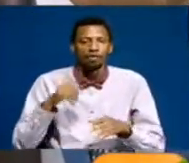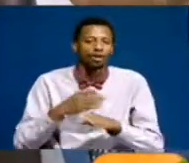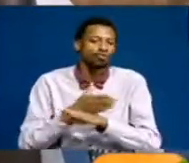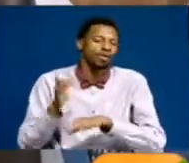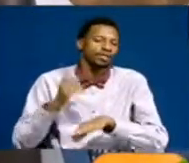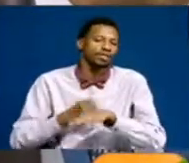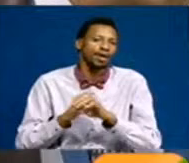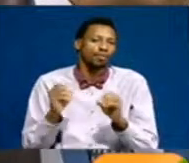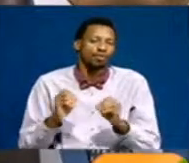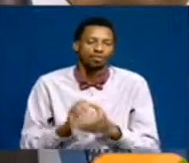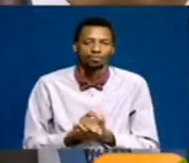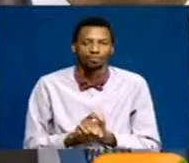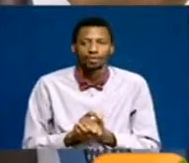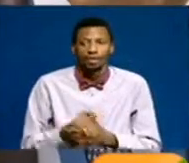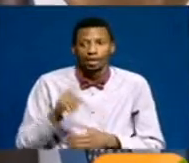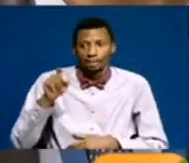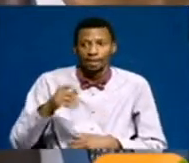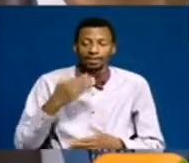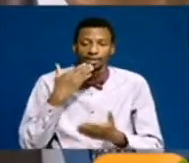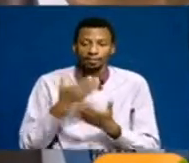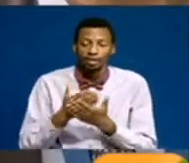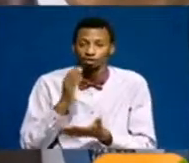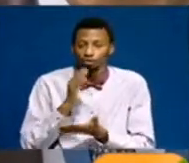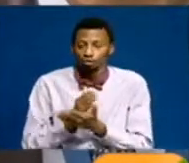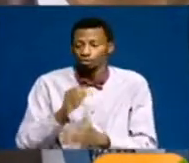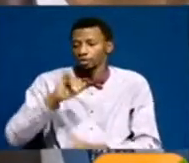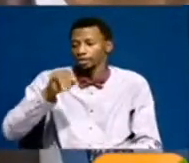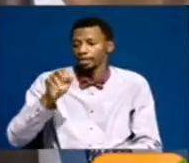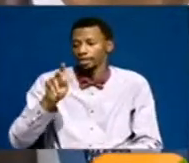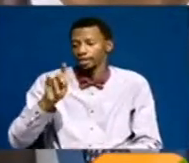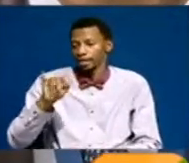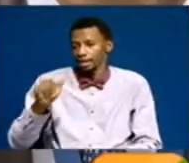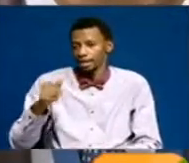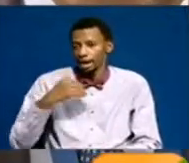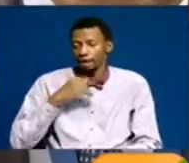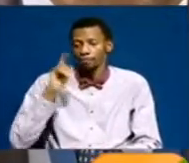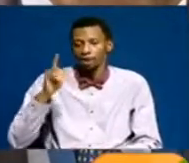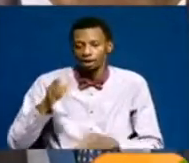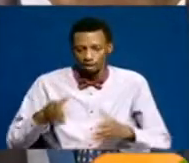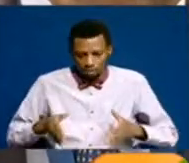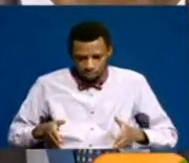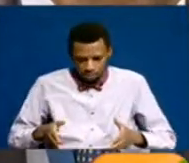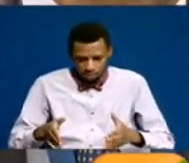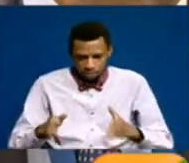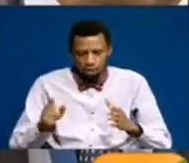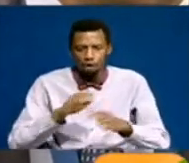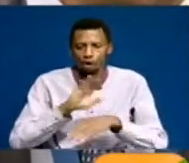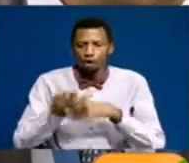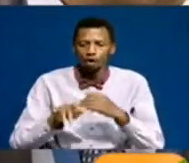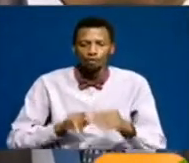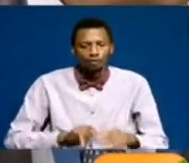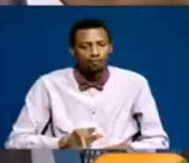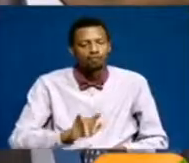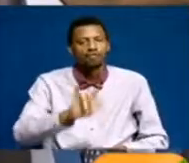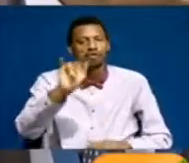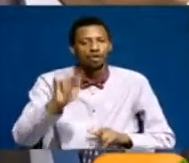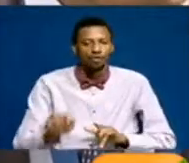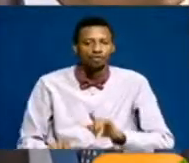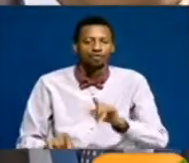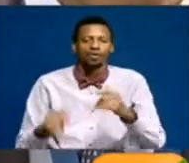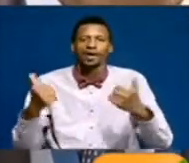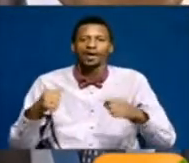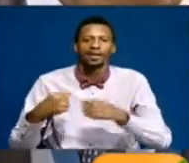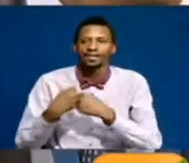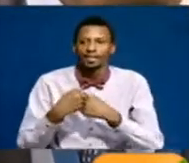at JKIA, we are operating on one runway for all flights, and any incident will always cause